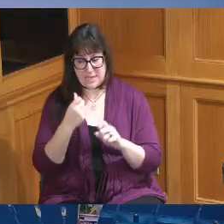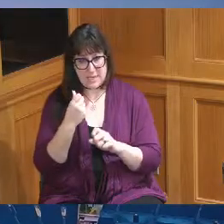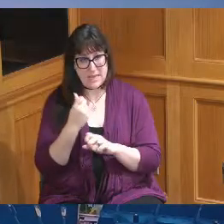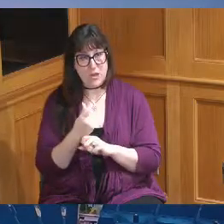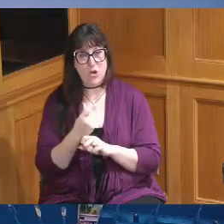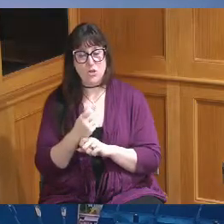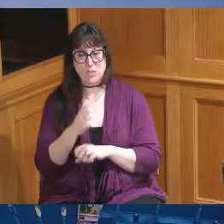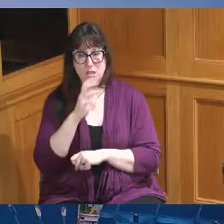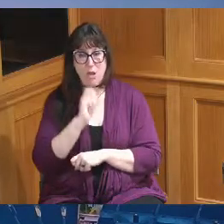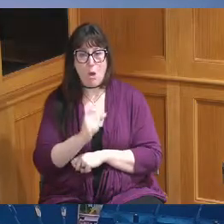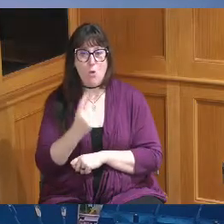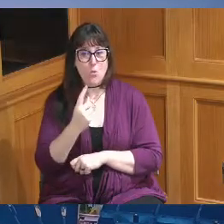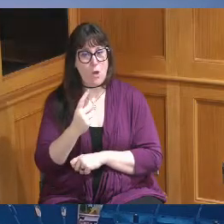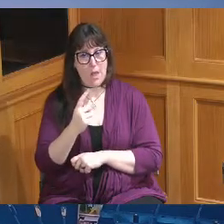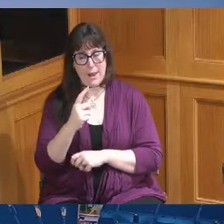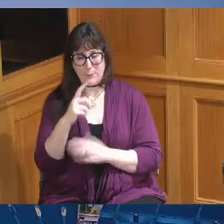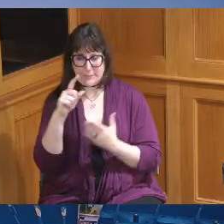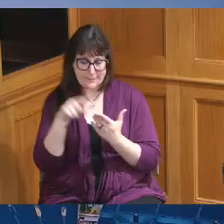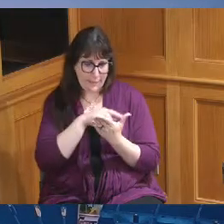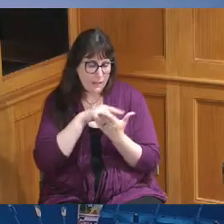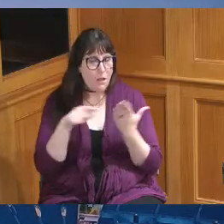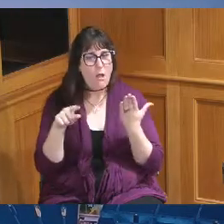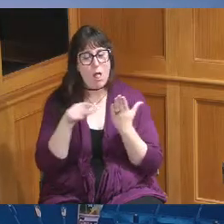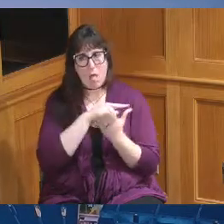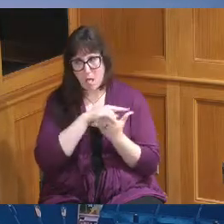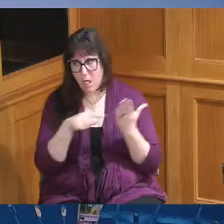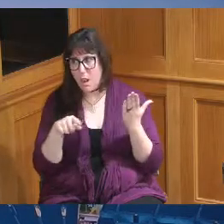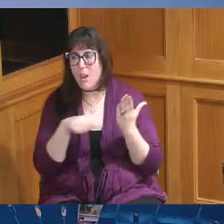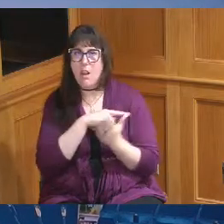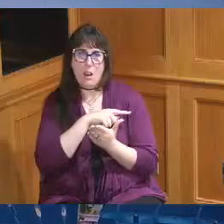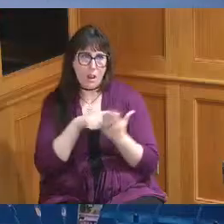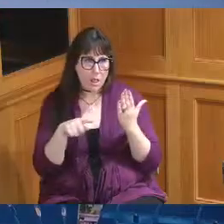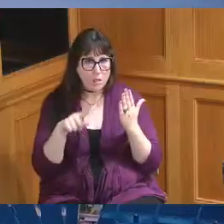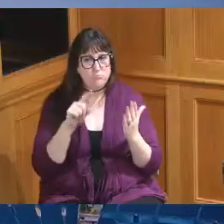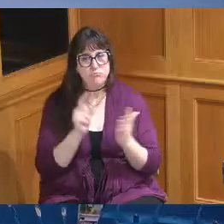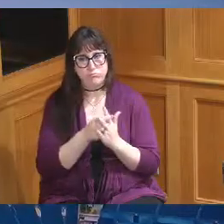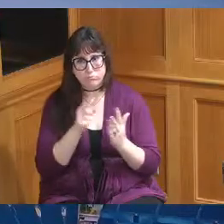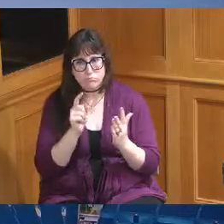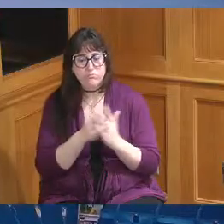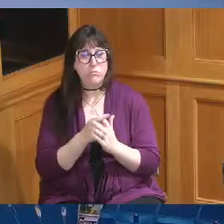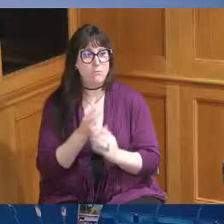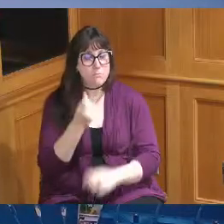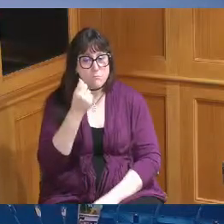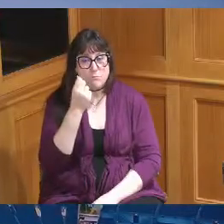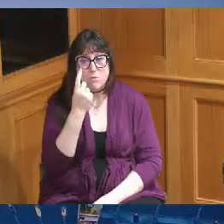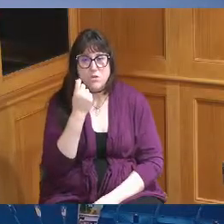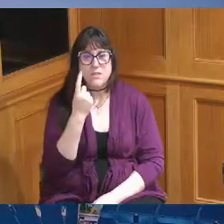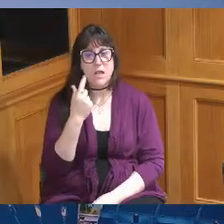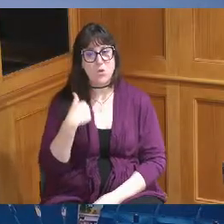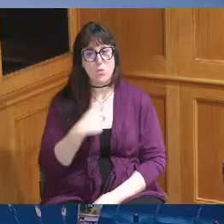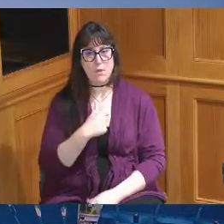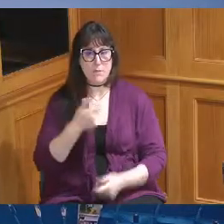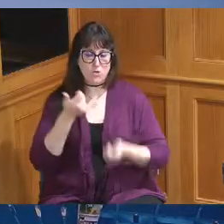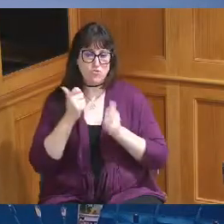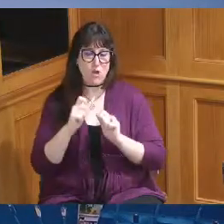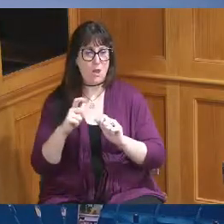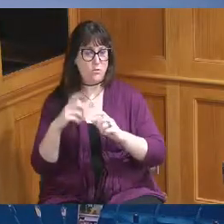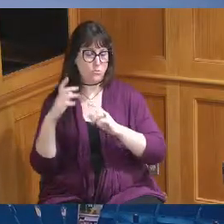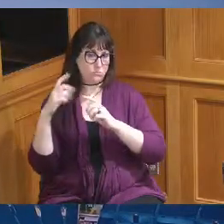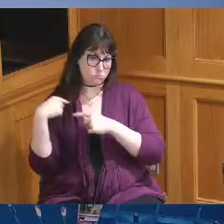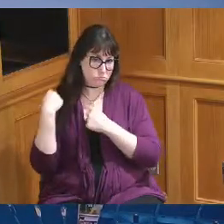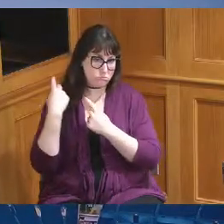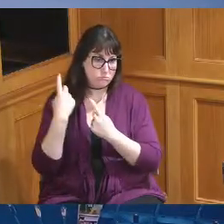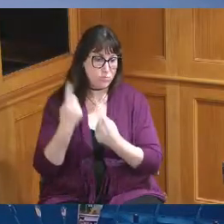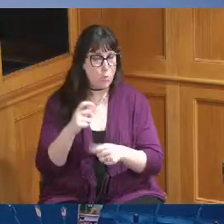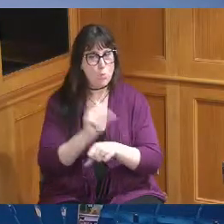criticized by the team, by the county, even though it was something that we had to do in 1997 to make all of this work. It's a new day. It's a